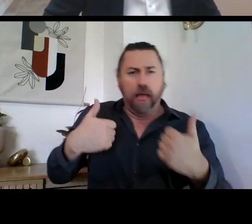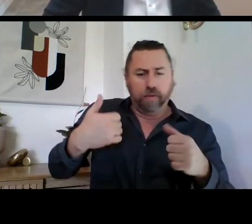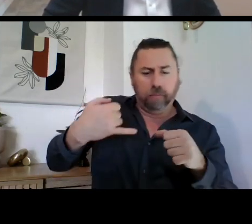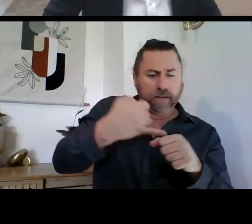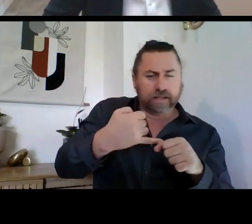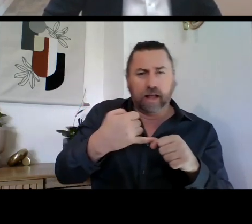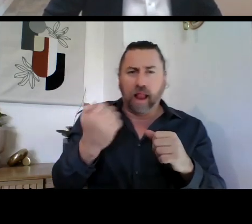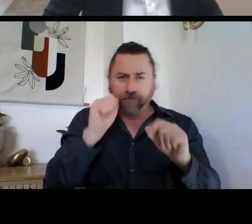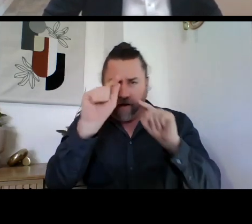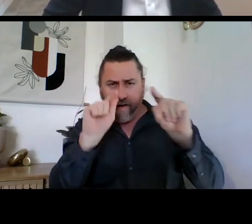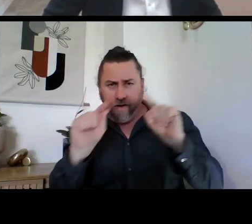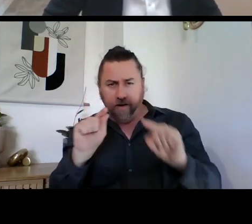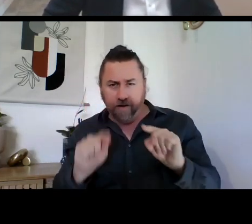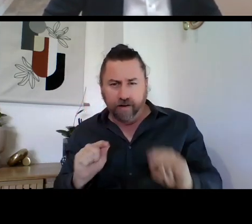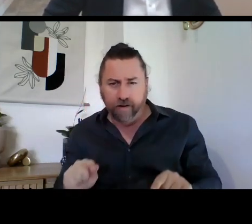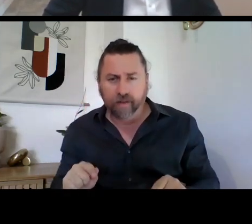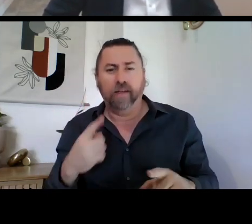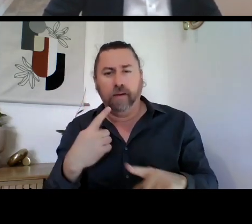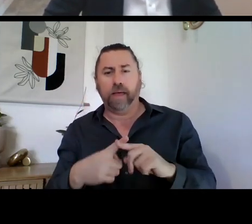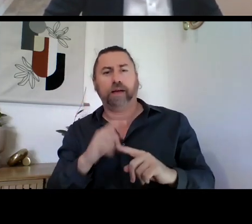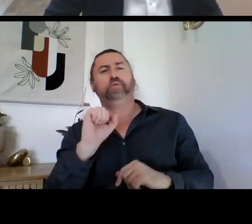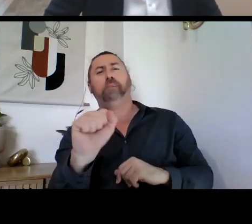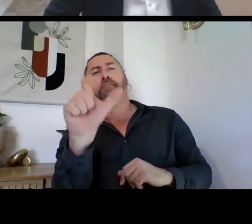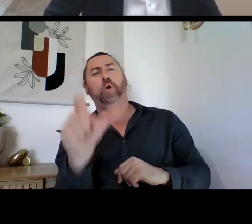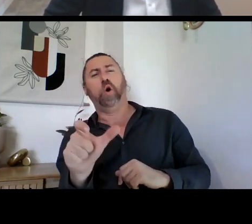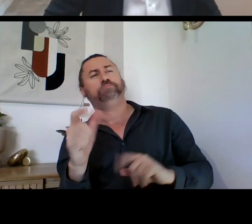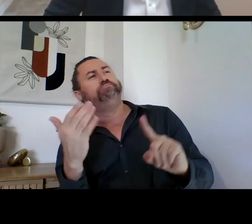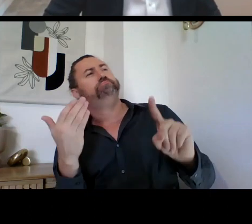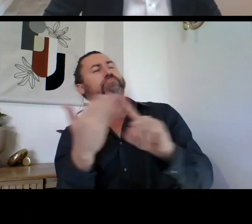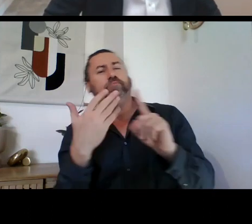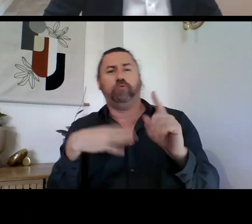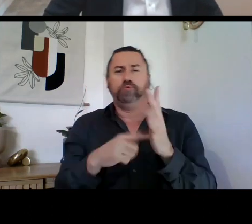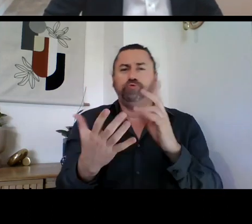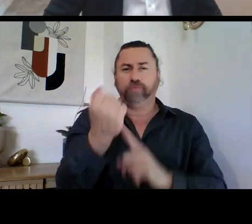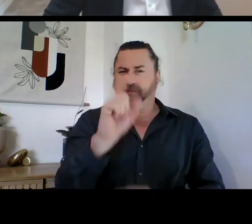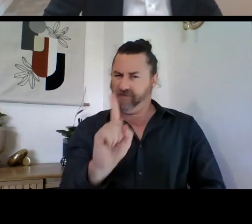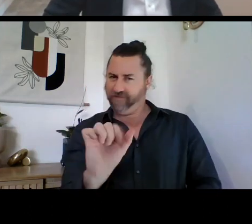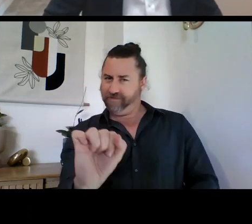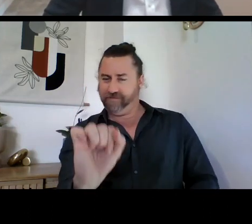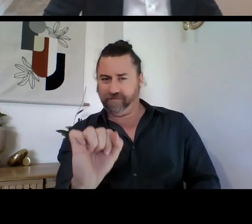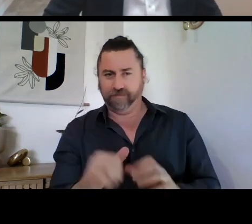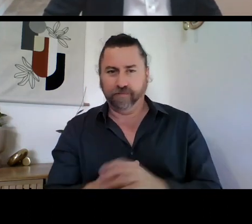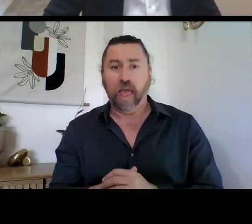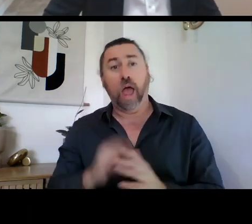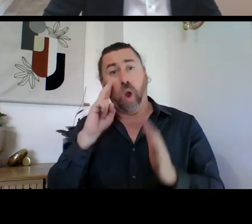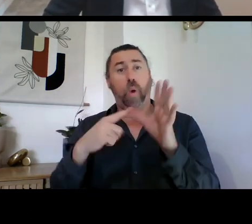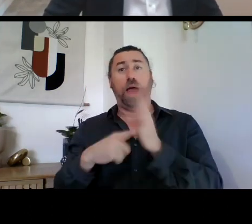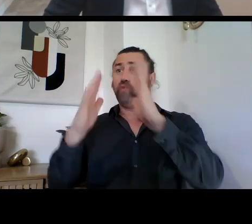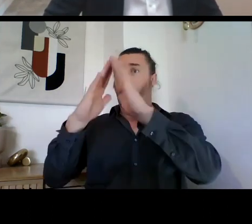conditions, as well as the goals of the person being assessed. The physical environment of the home is also